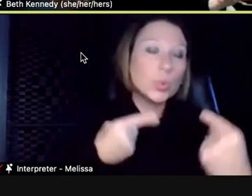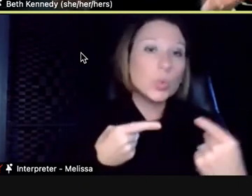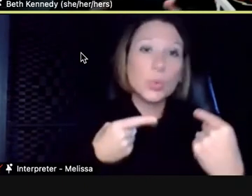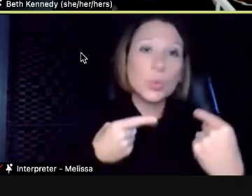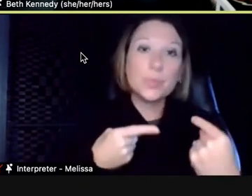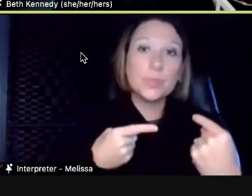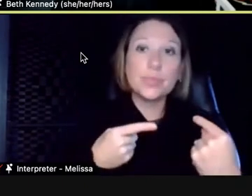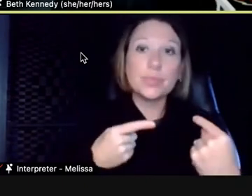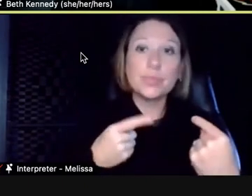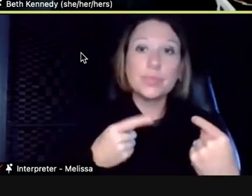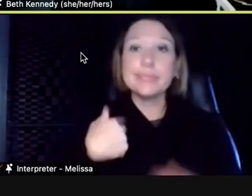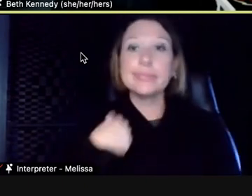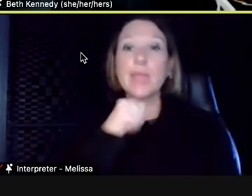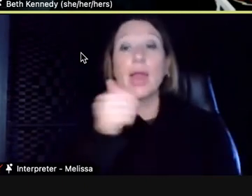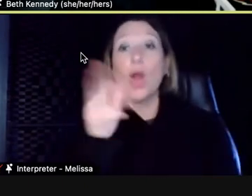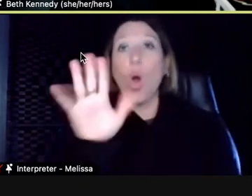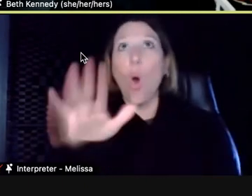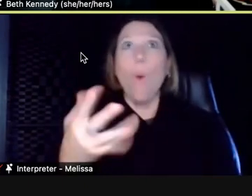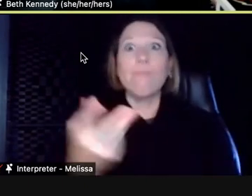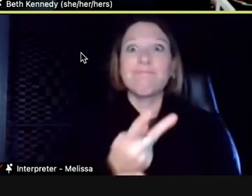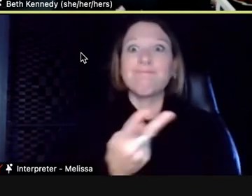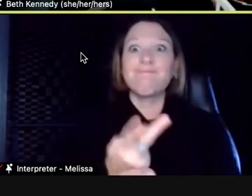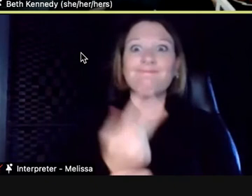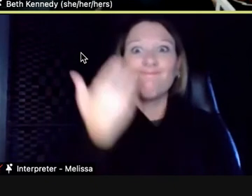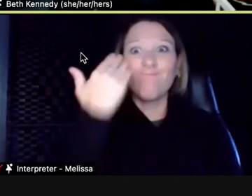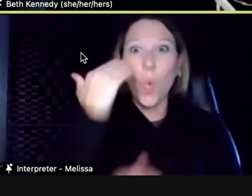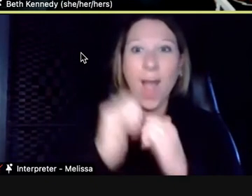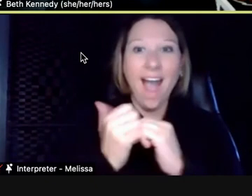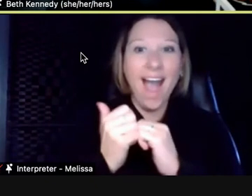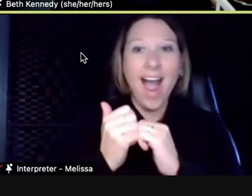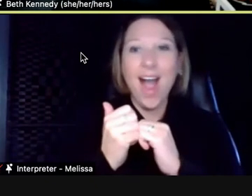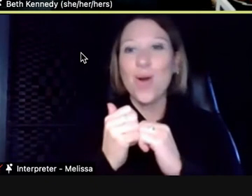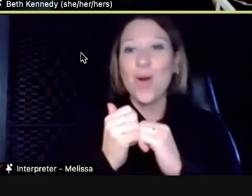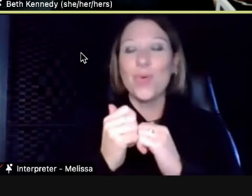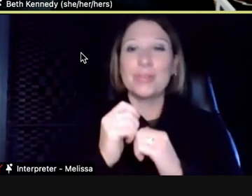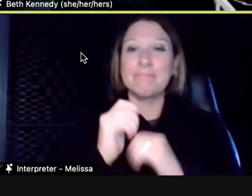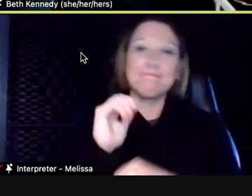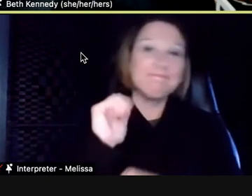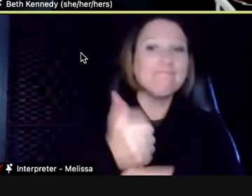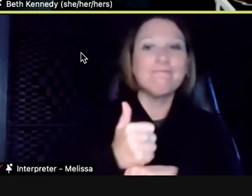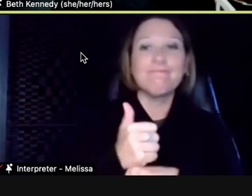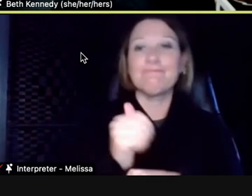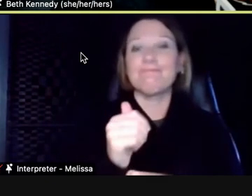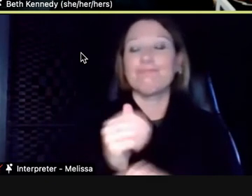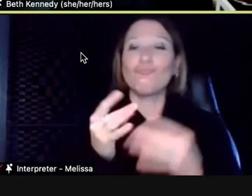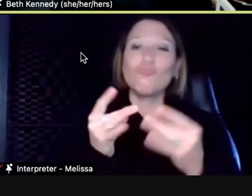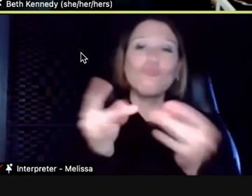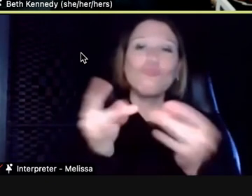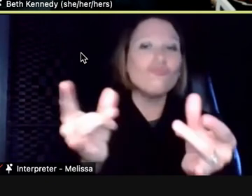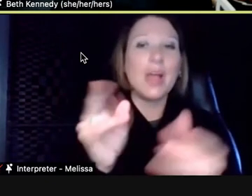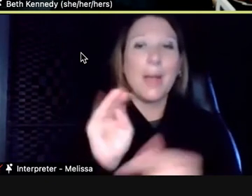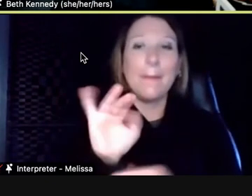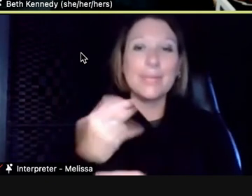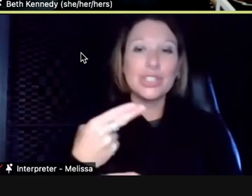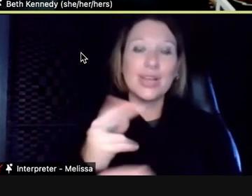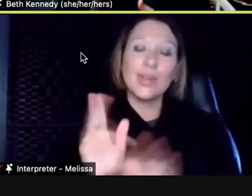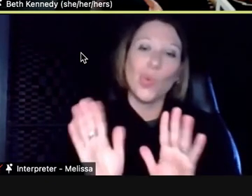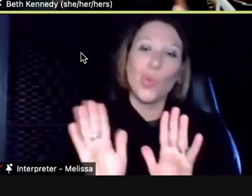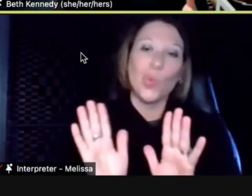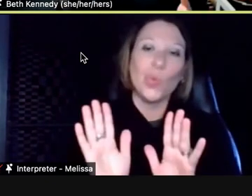figured out how to make happen in Michigan, but it's an important dynamic. And I hope that we get to a